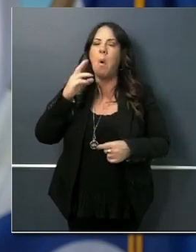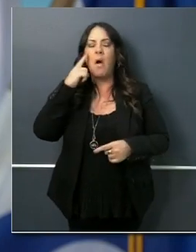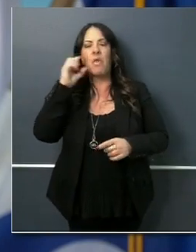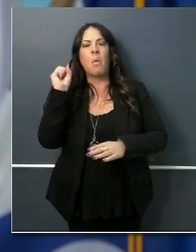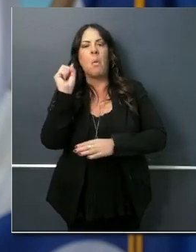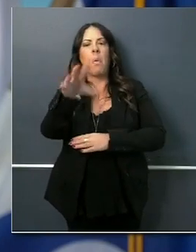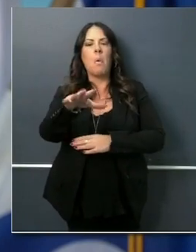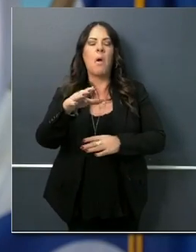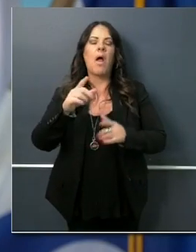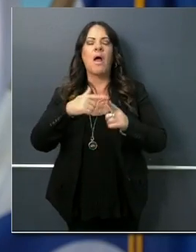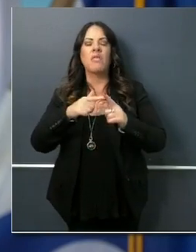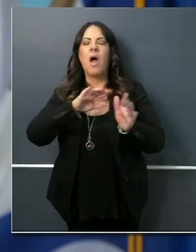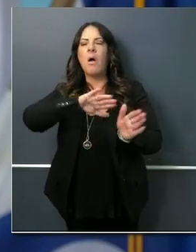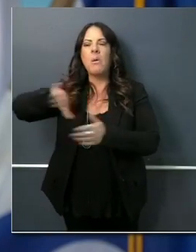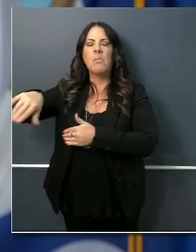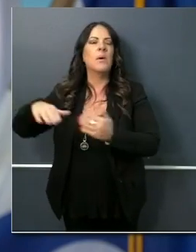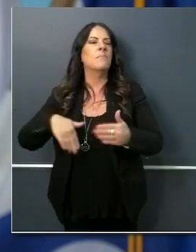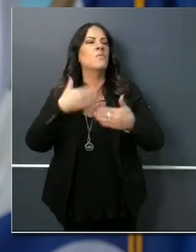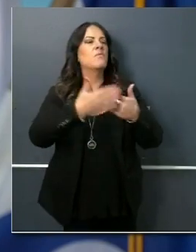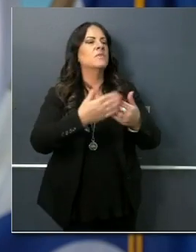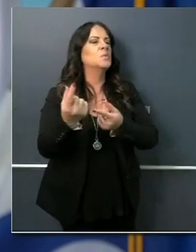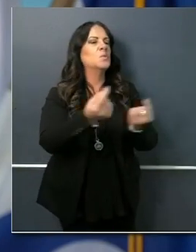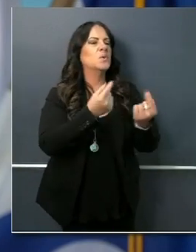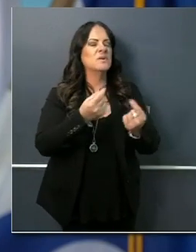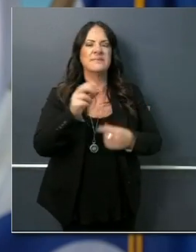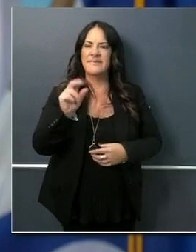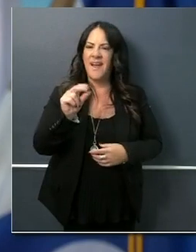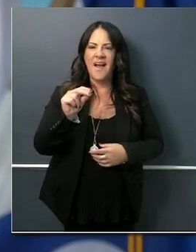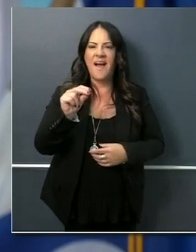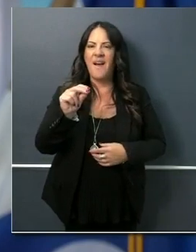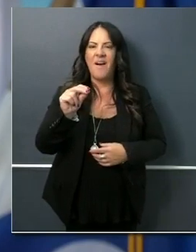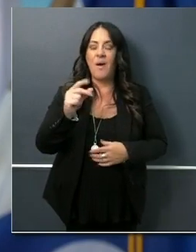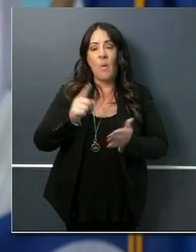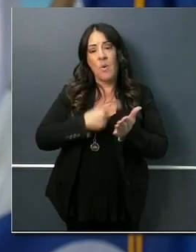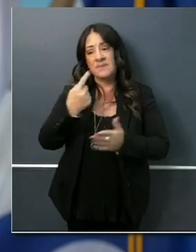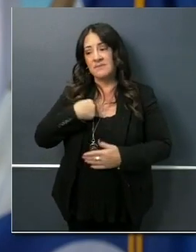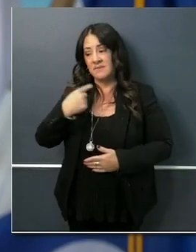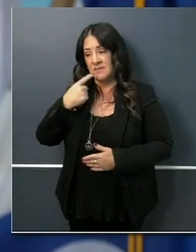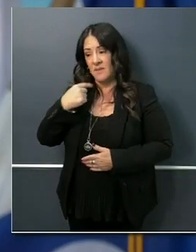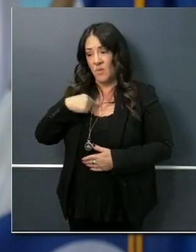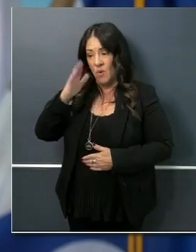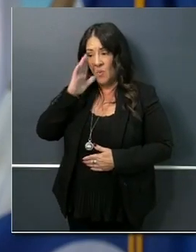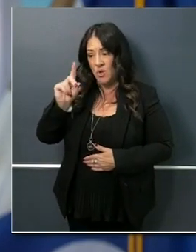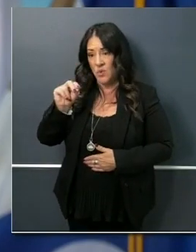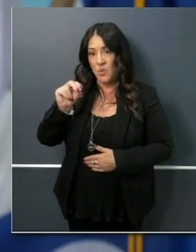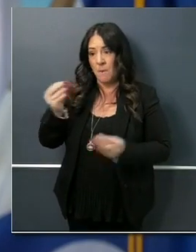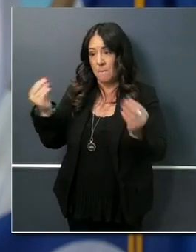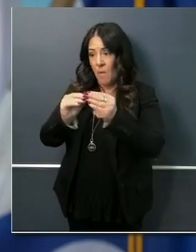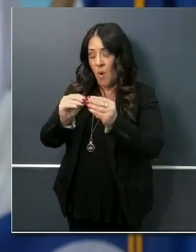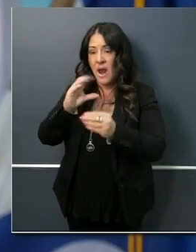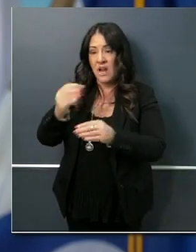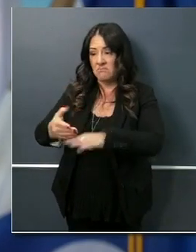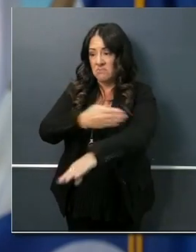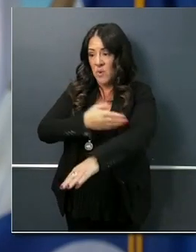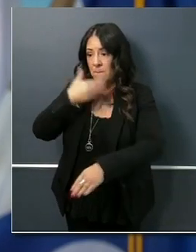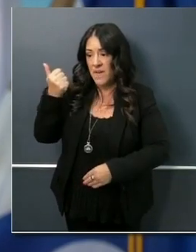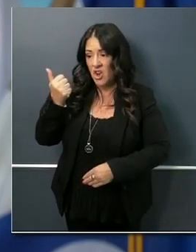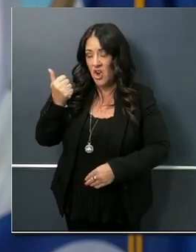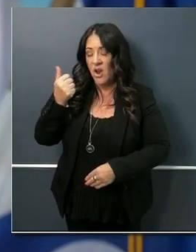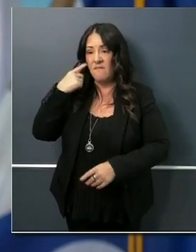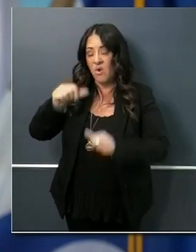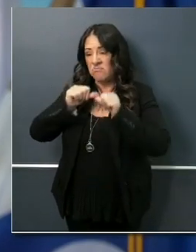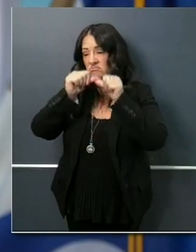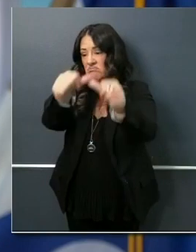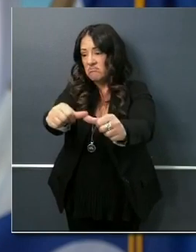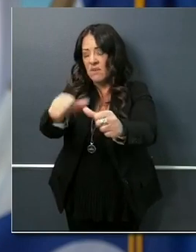there and then moving on to the next announcement. Know that we are committed to doing more and doing better, and we're here for the long haul to continue